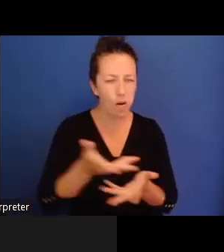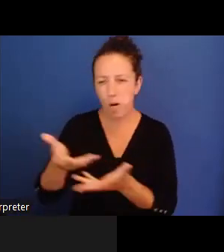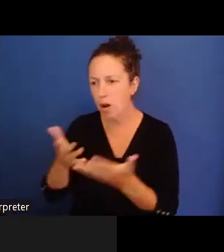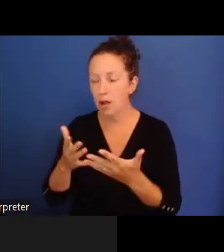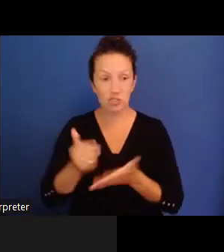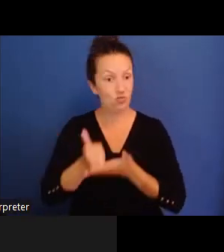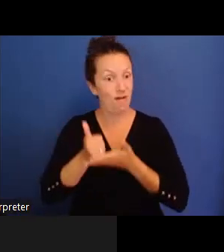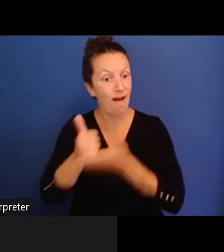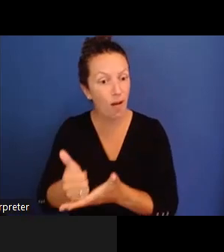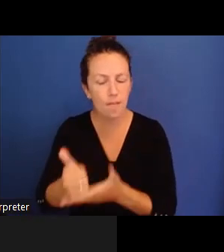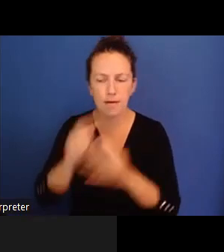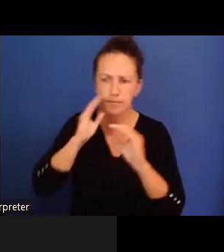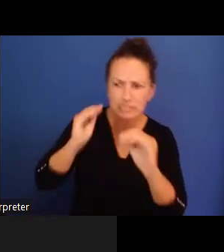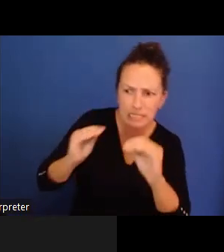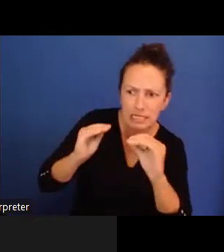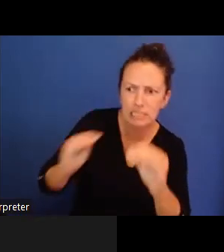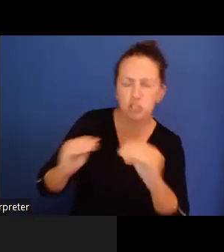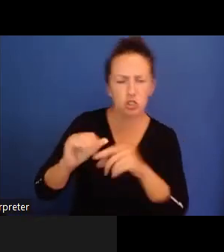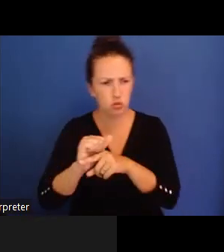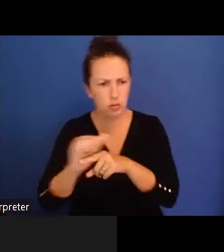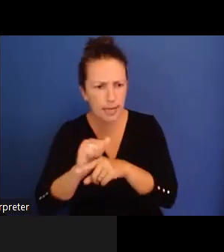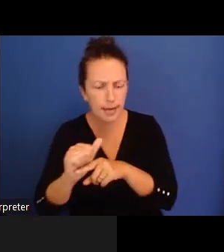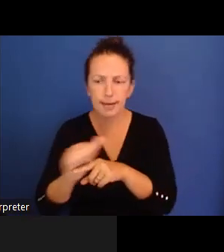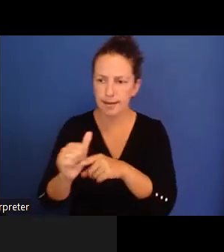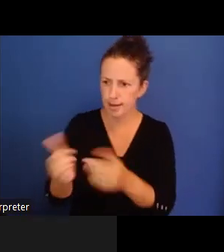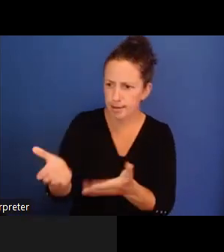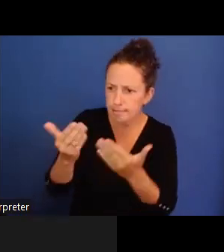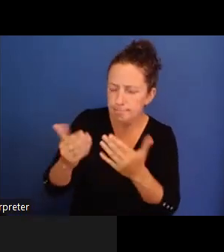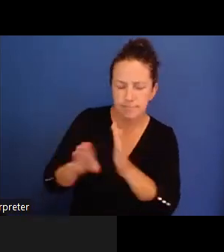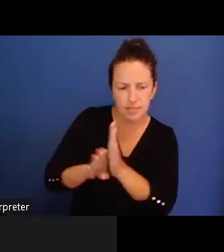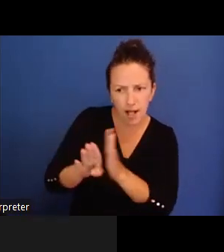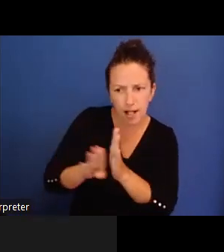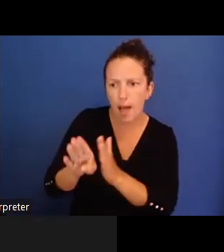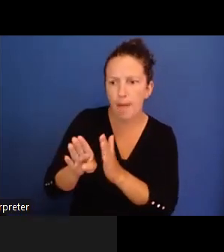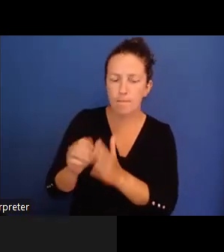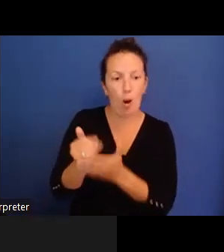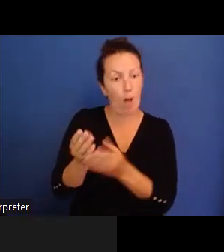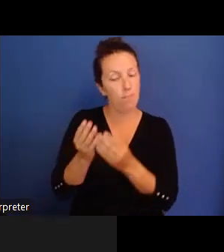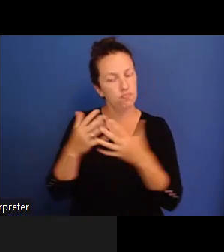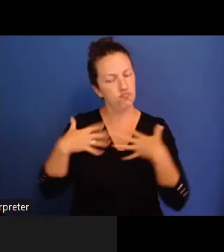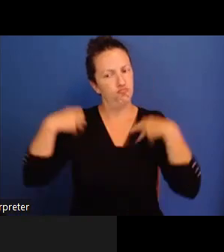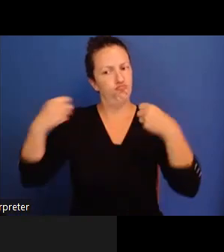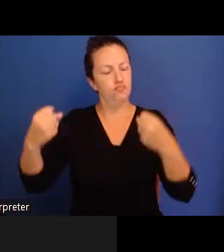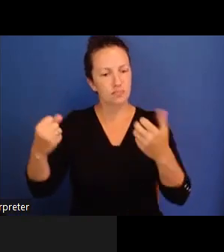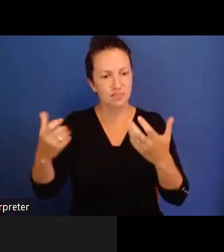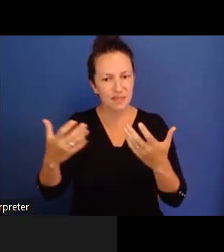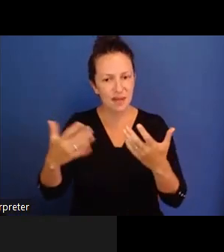help, train, develop, cure, and are skilled with